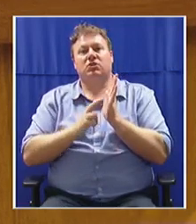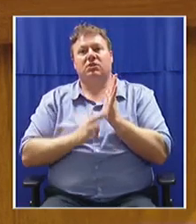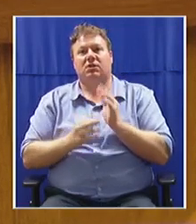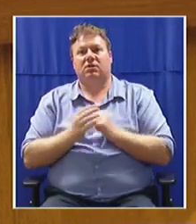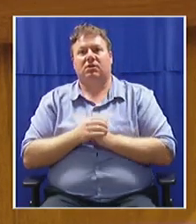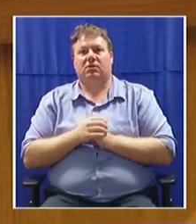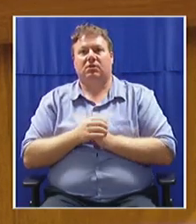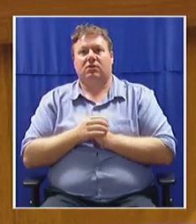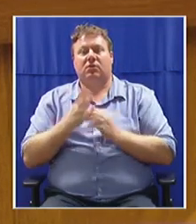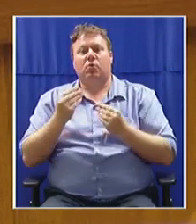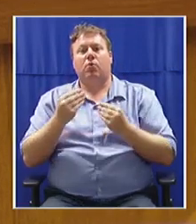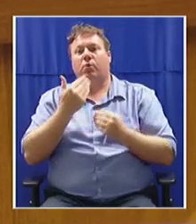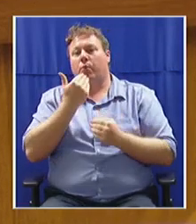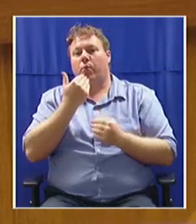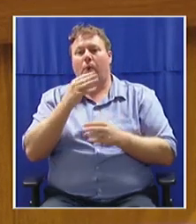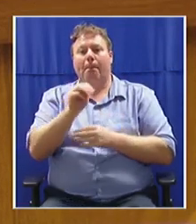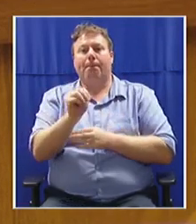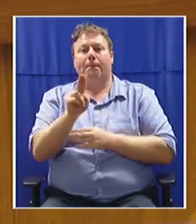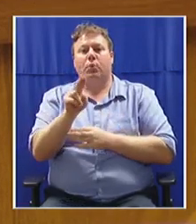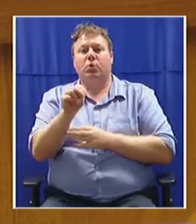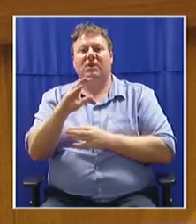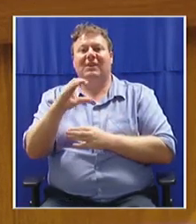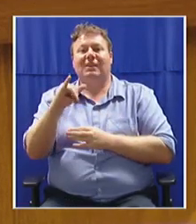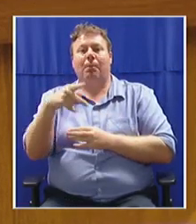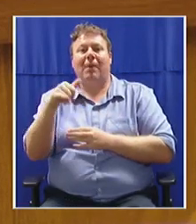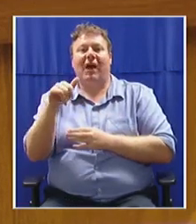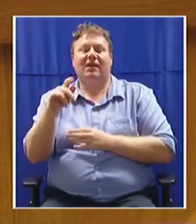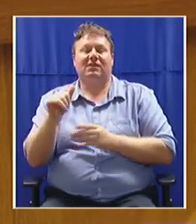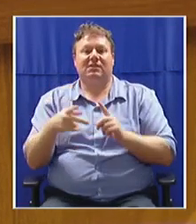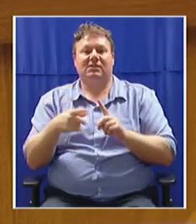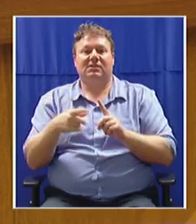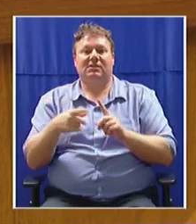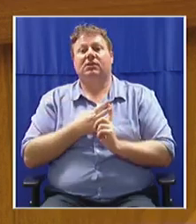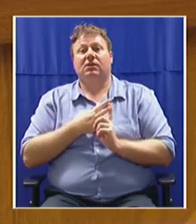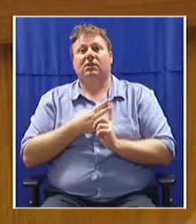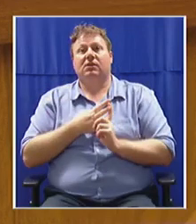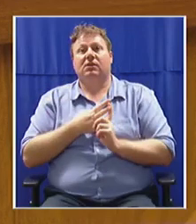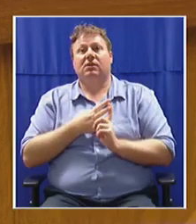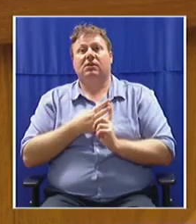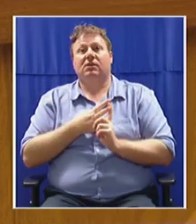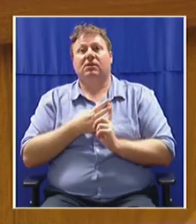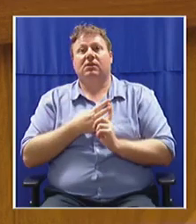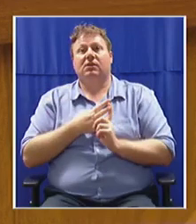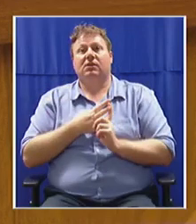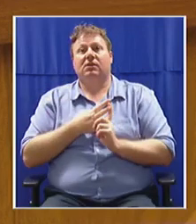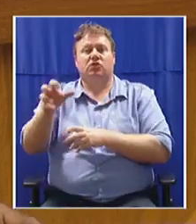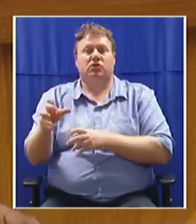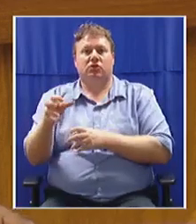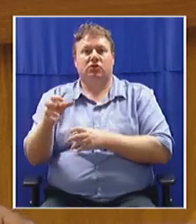our municipalities, must be registered with our provincial governments. Thank you very